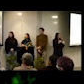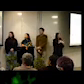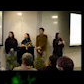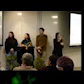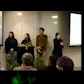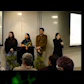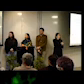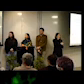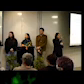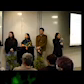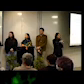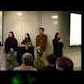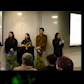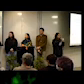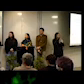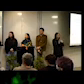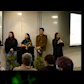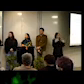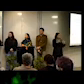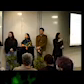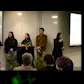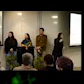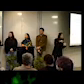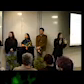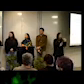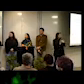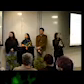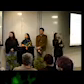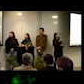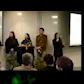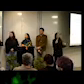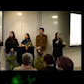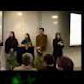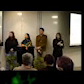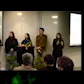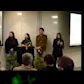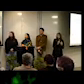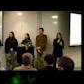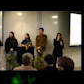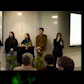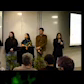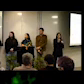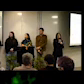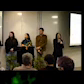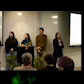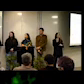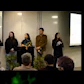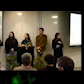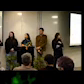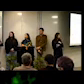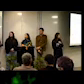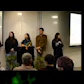life. It's only when you have those certain risk factors, and again, that's a very complex interaction that can then lead to dementia.